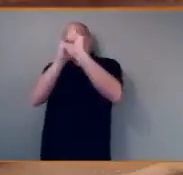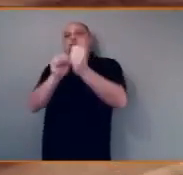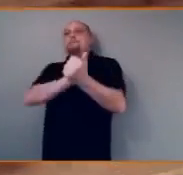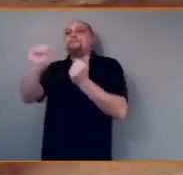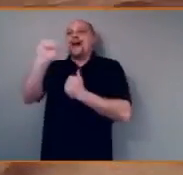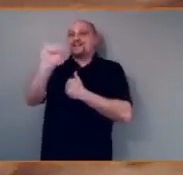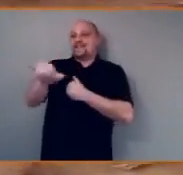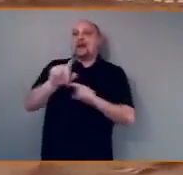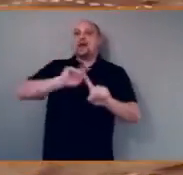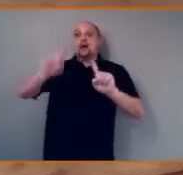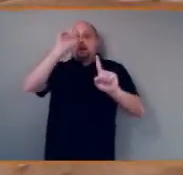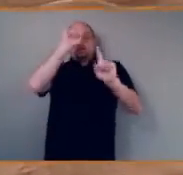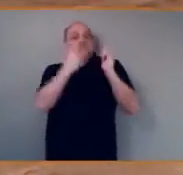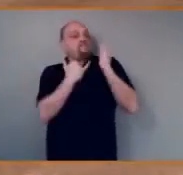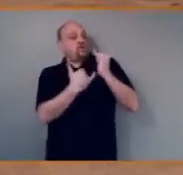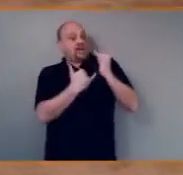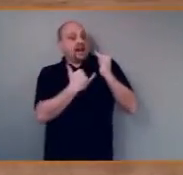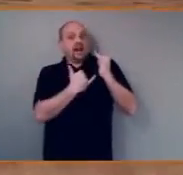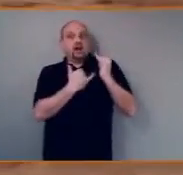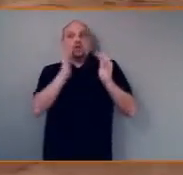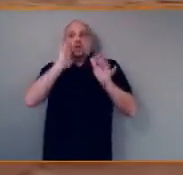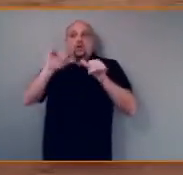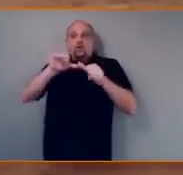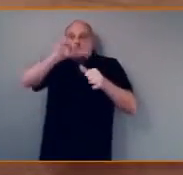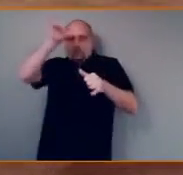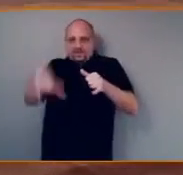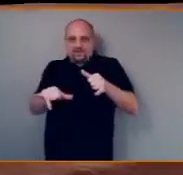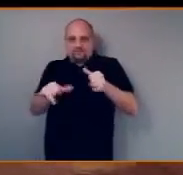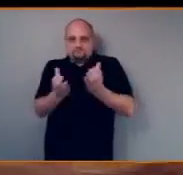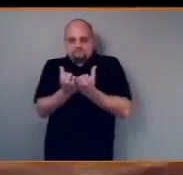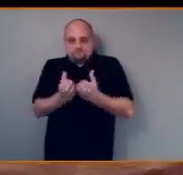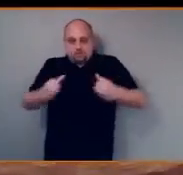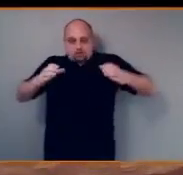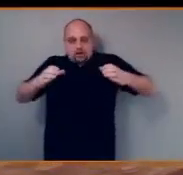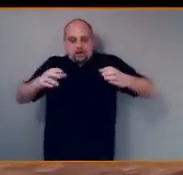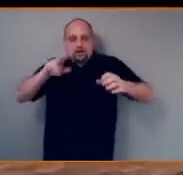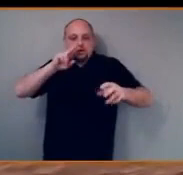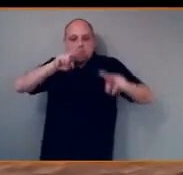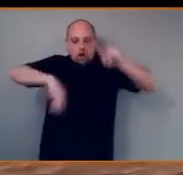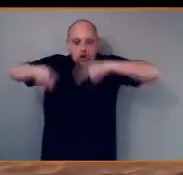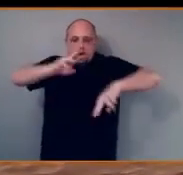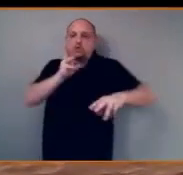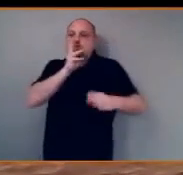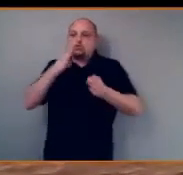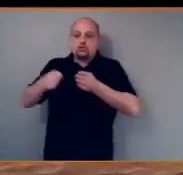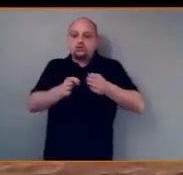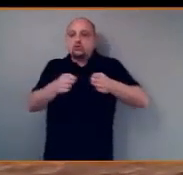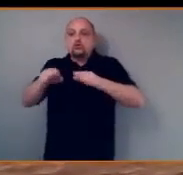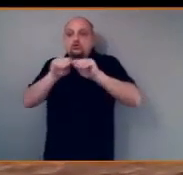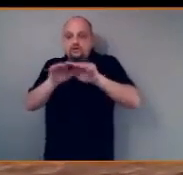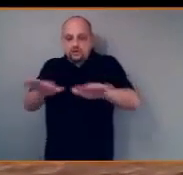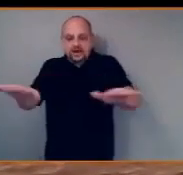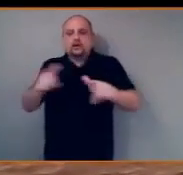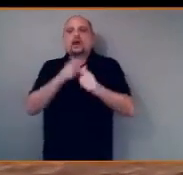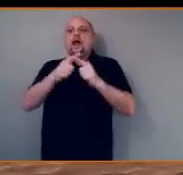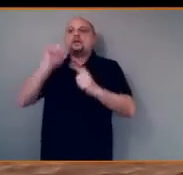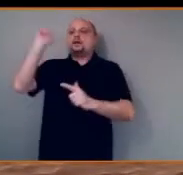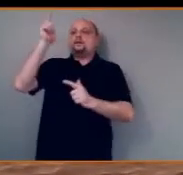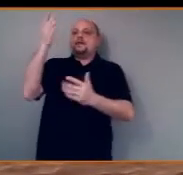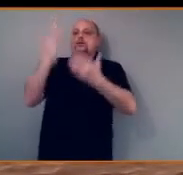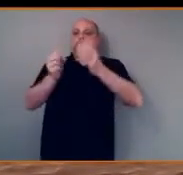right now, we're going to kind of stay within the bounds of the crater and look at the delta, and then potentially expand farther out.